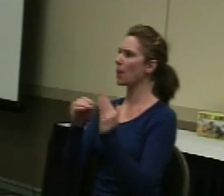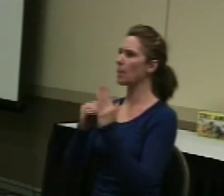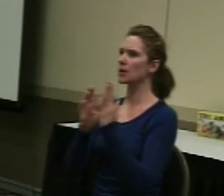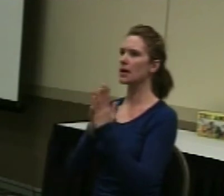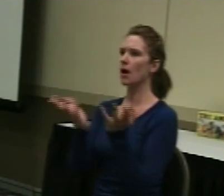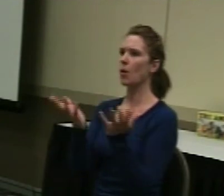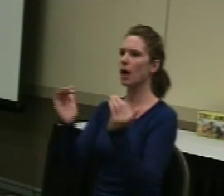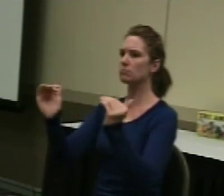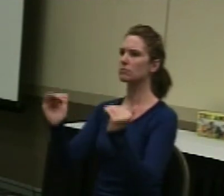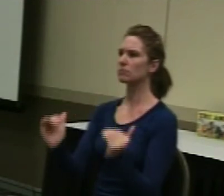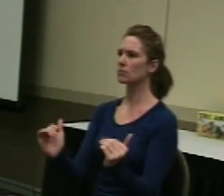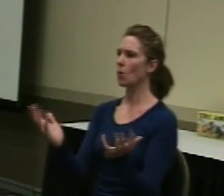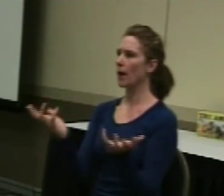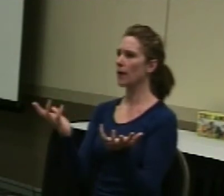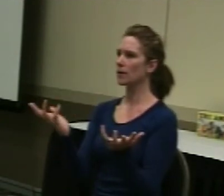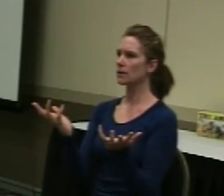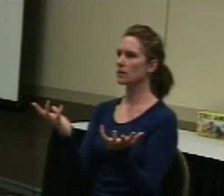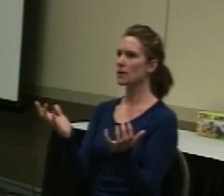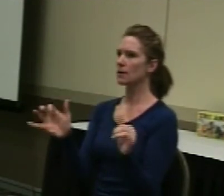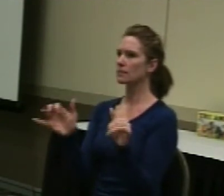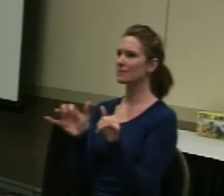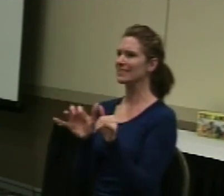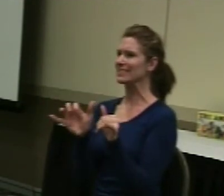the next blank line?